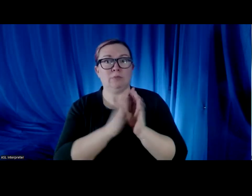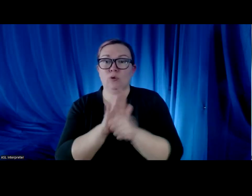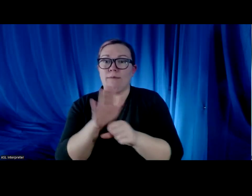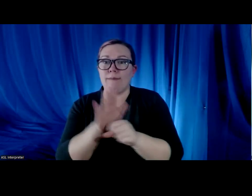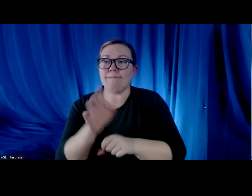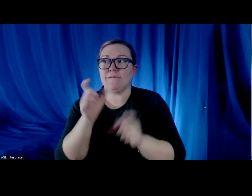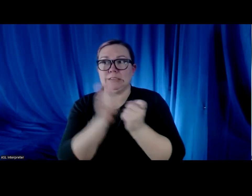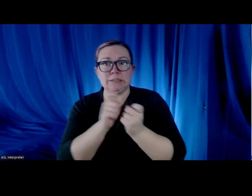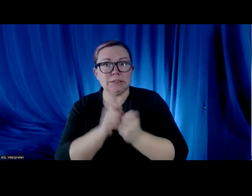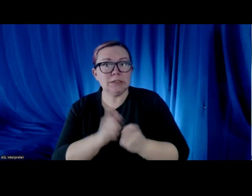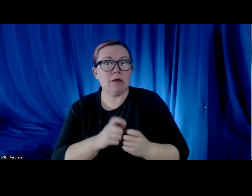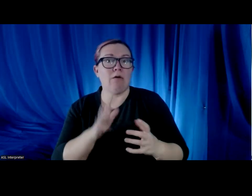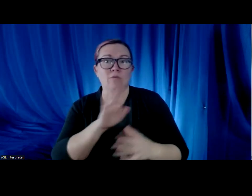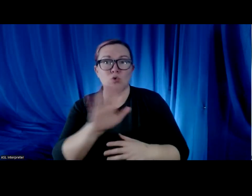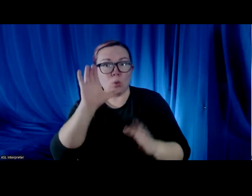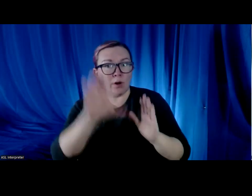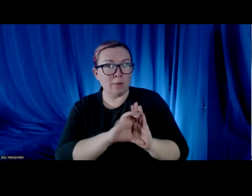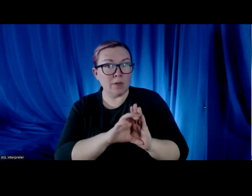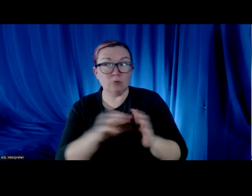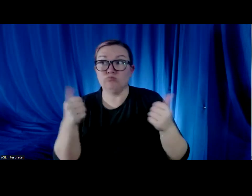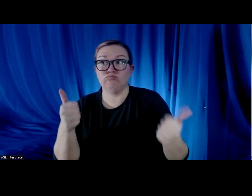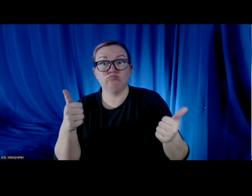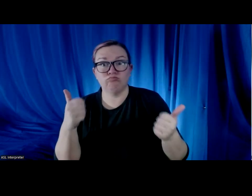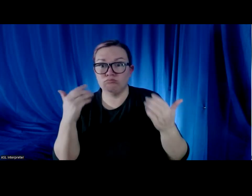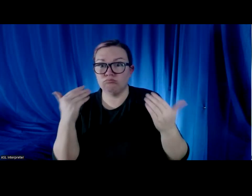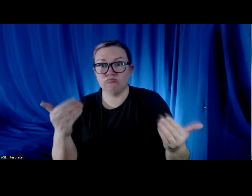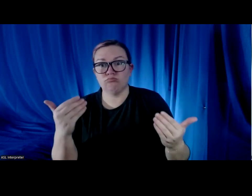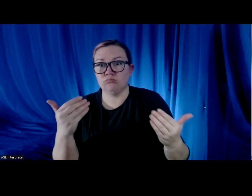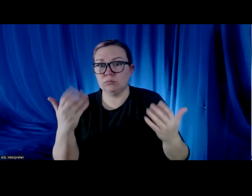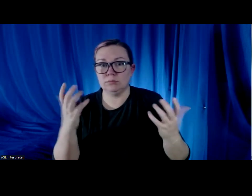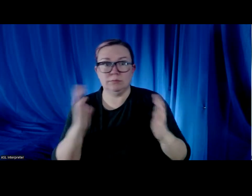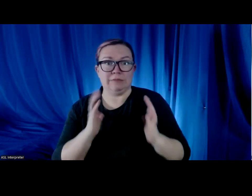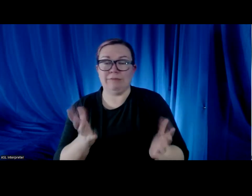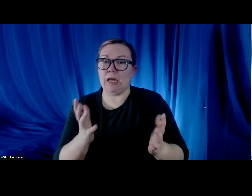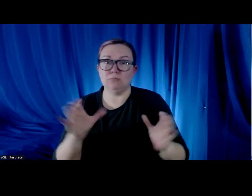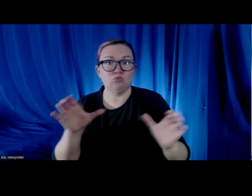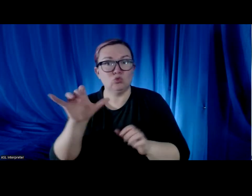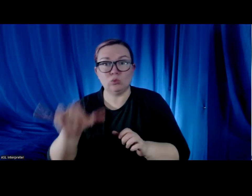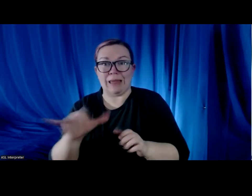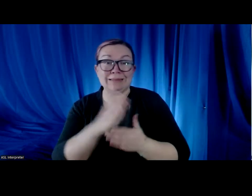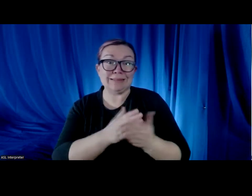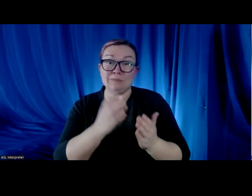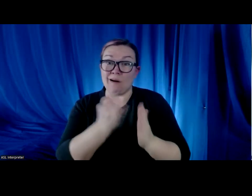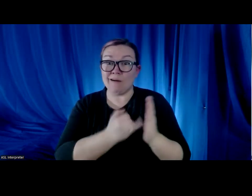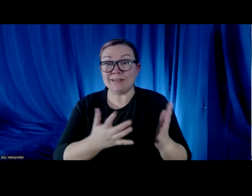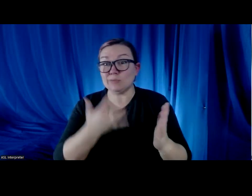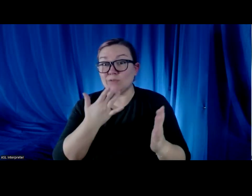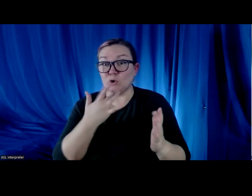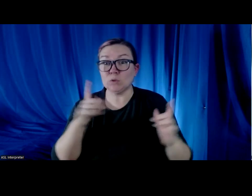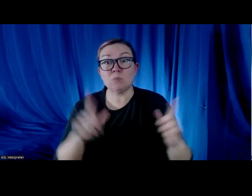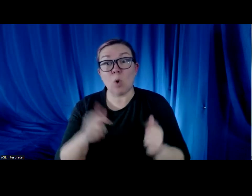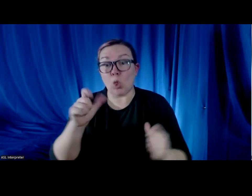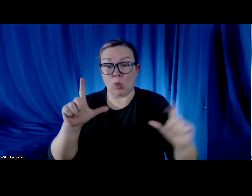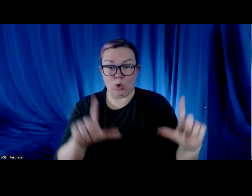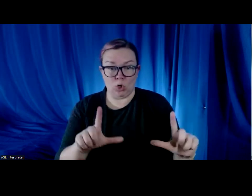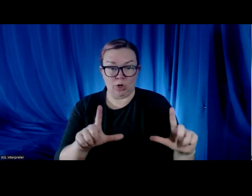enough detail for your image, then Mhm. that's I think the direction you need to go. Some artists really prefer to work very small and can capture